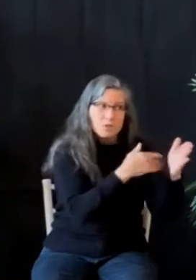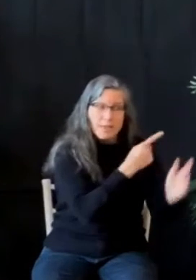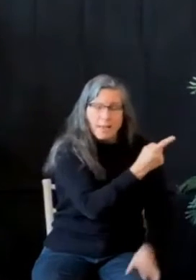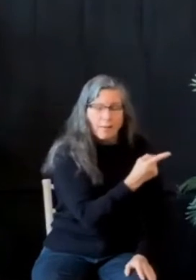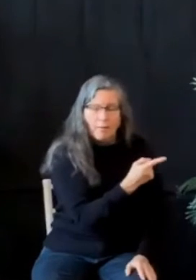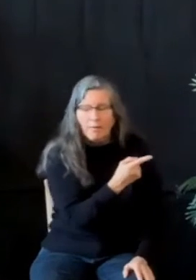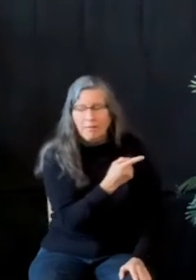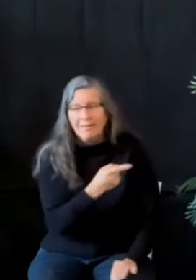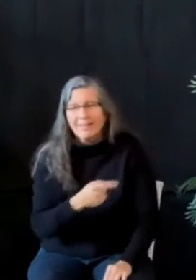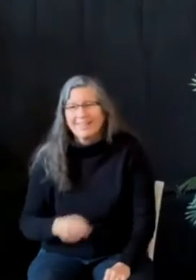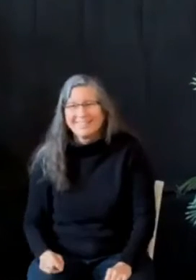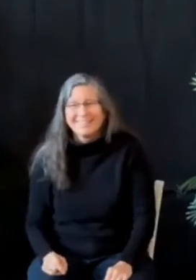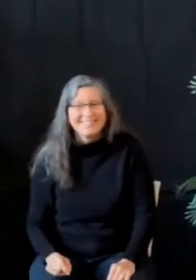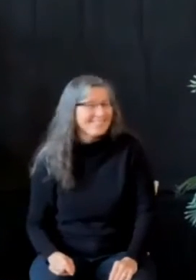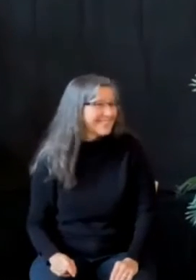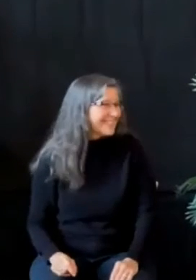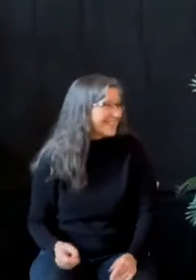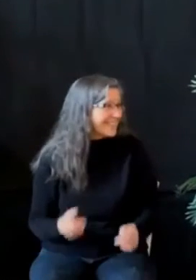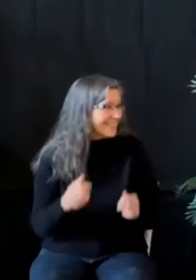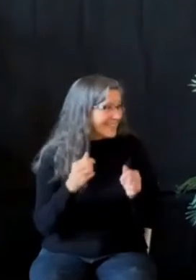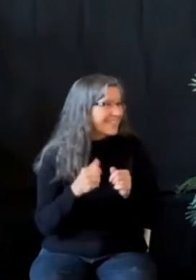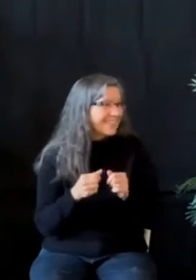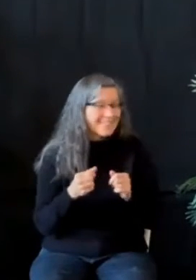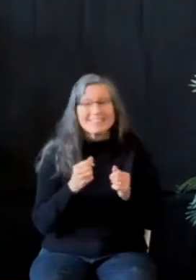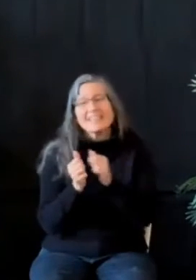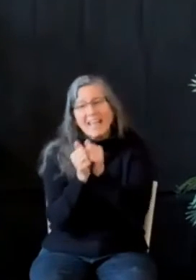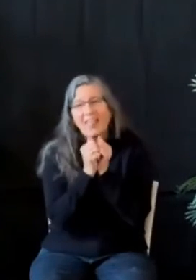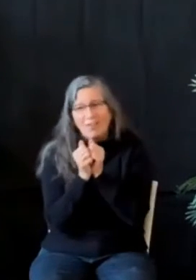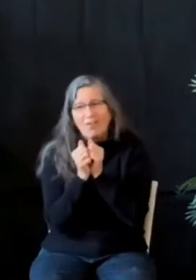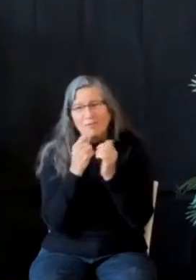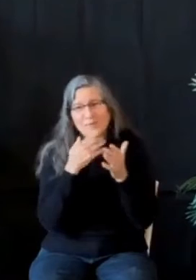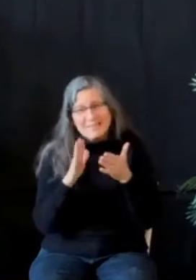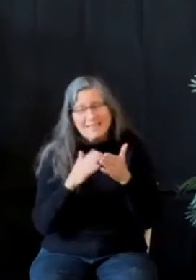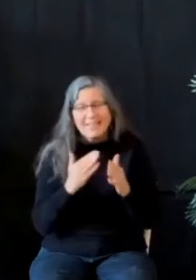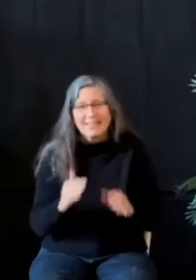Let's all sing it together. Amen.